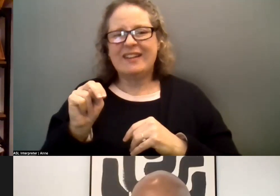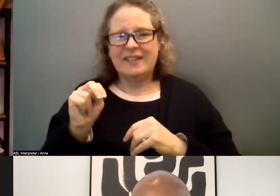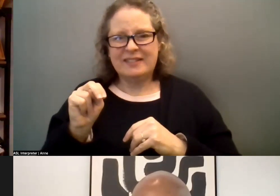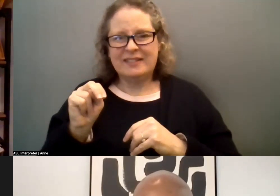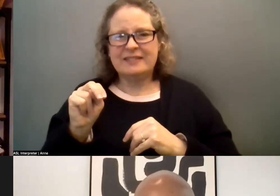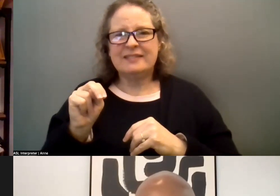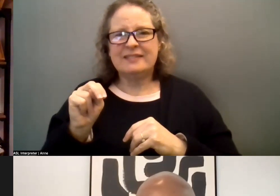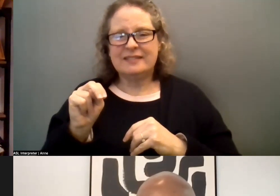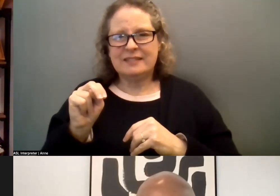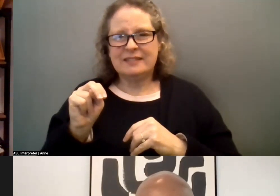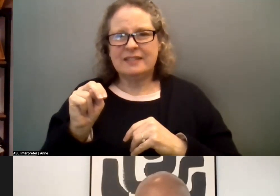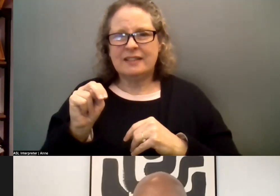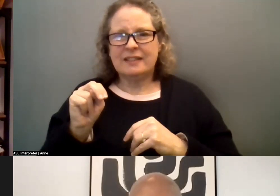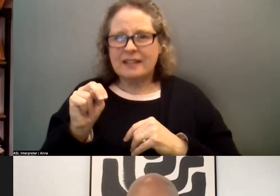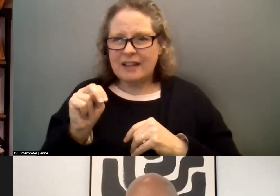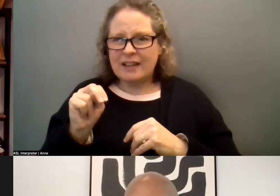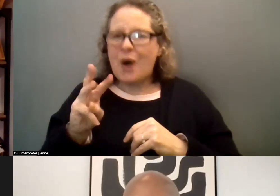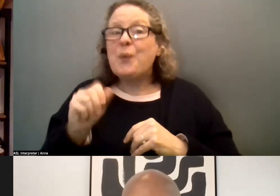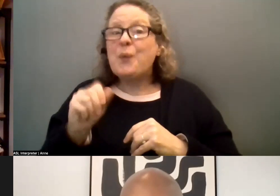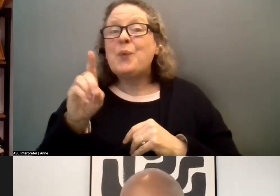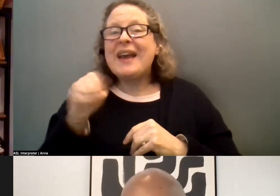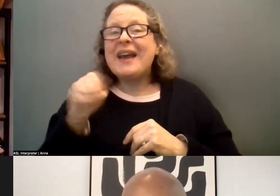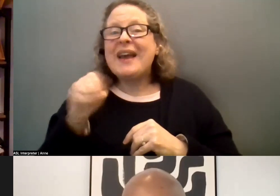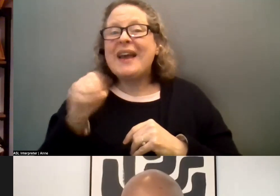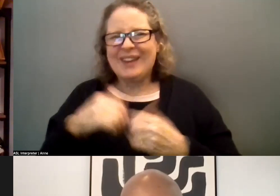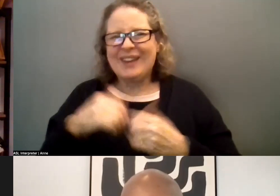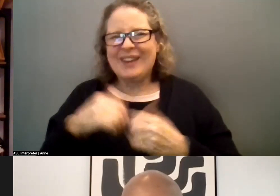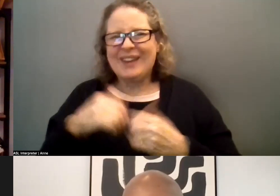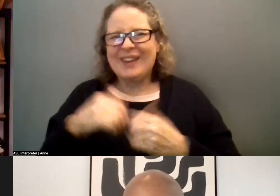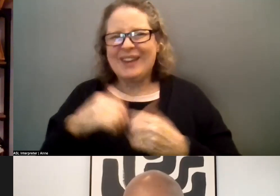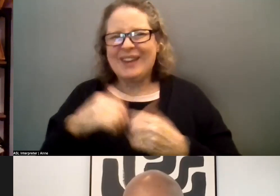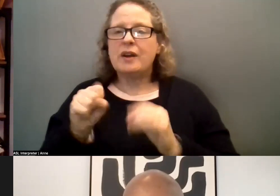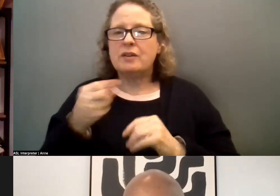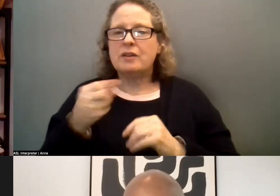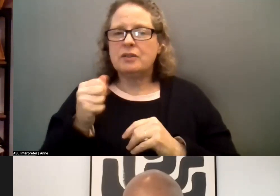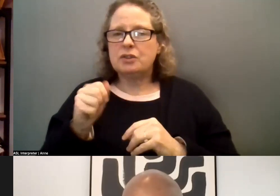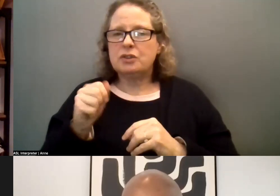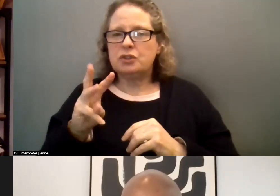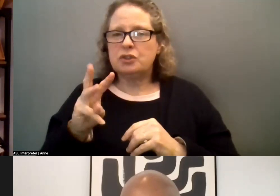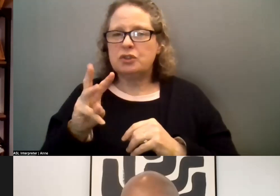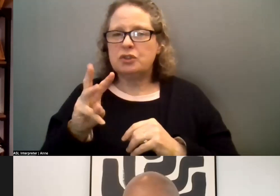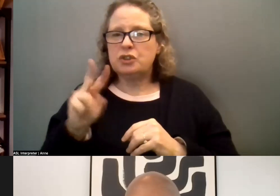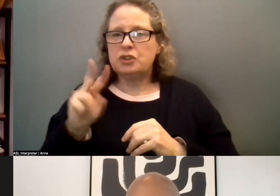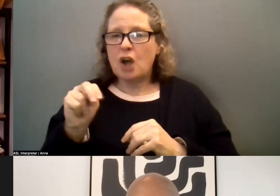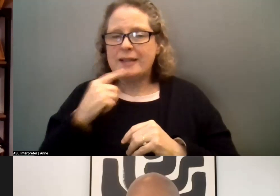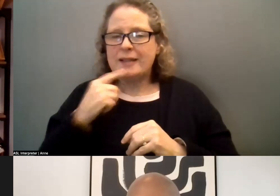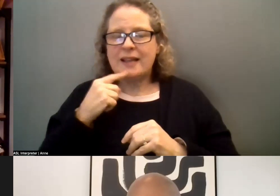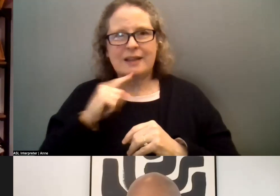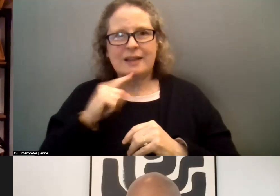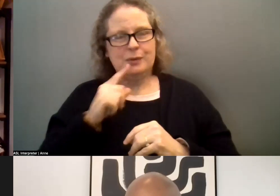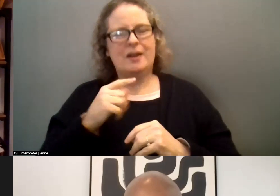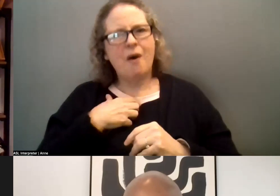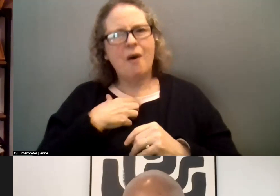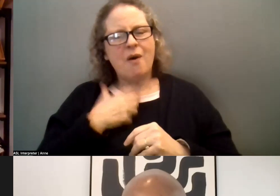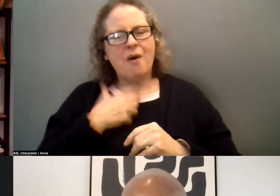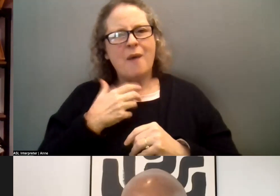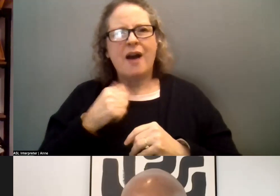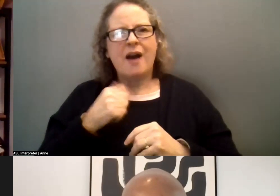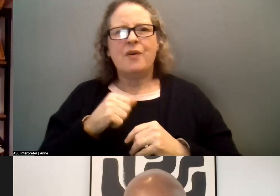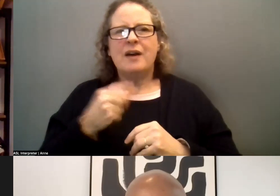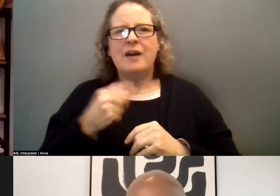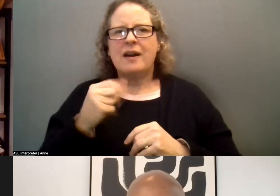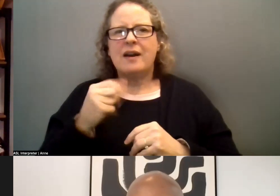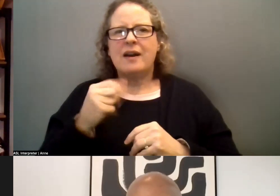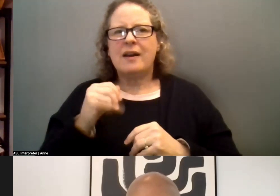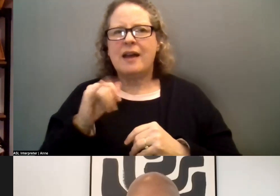Wade says, thank you. We have an anecdote from Sean that says, I was really compelled by Ailey saying that today's live stream of the celebration of